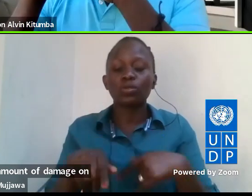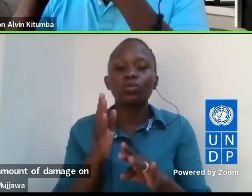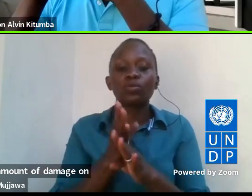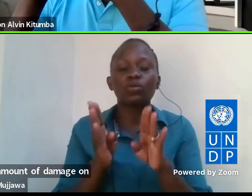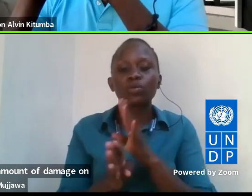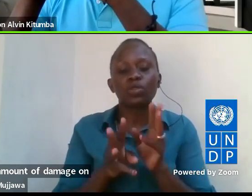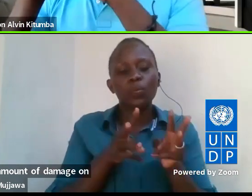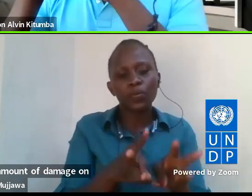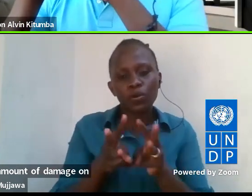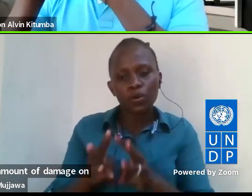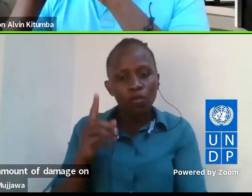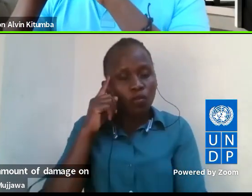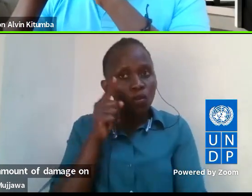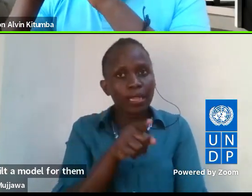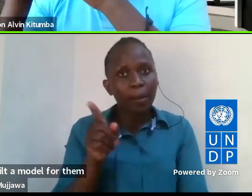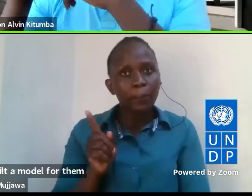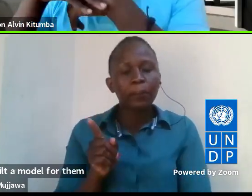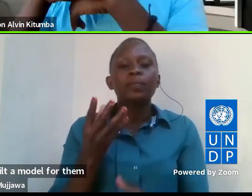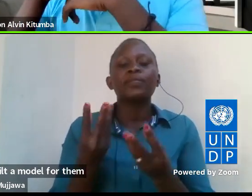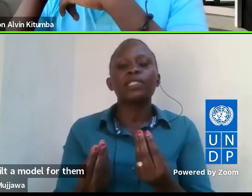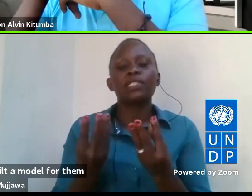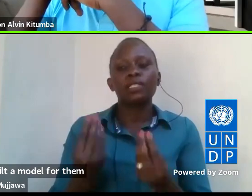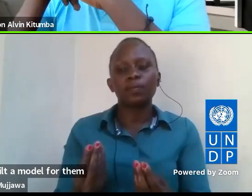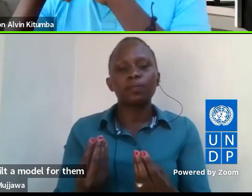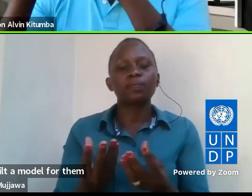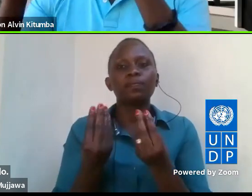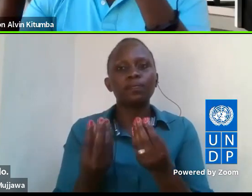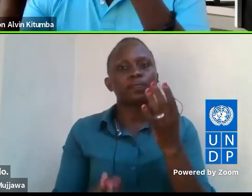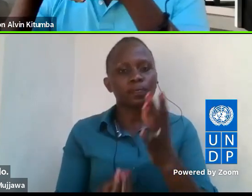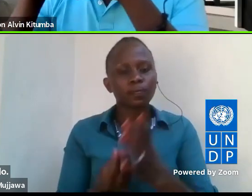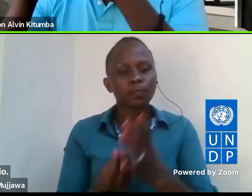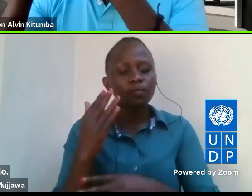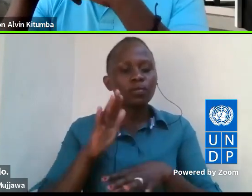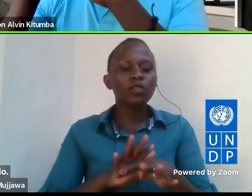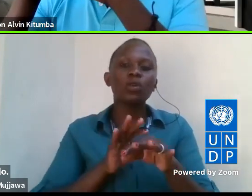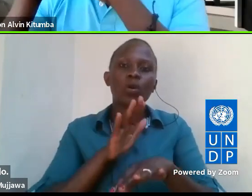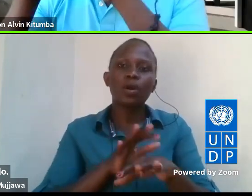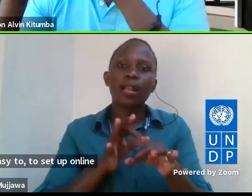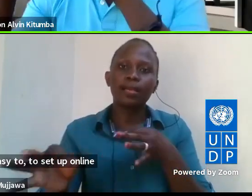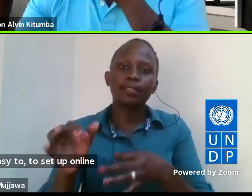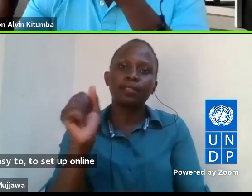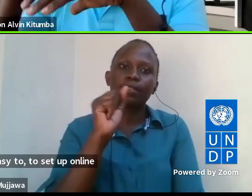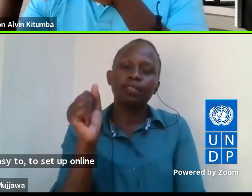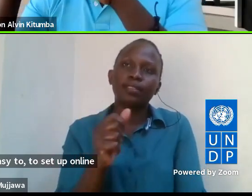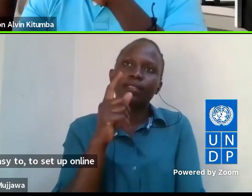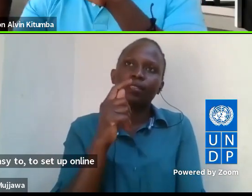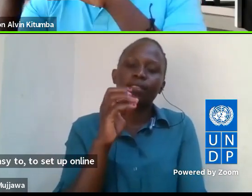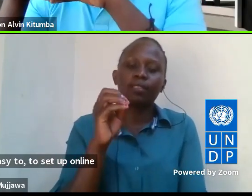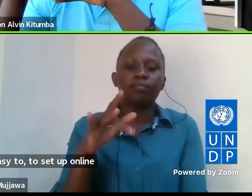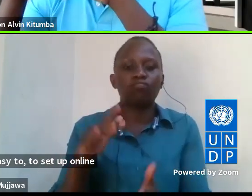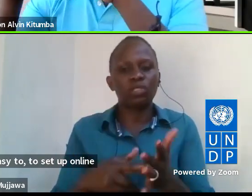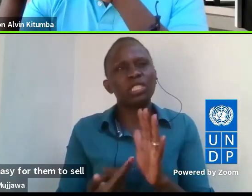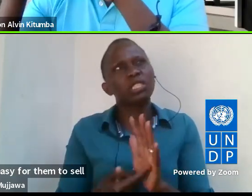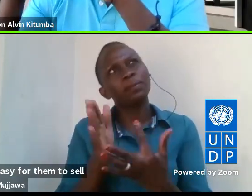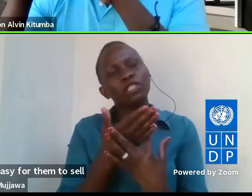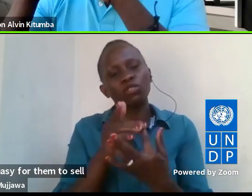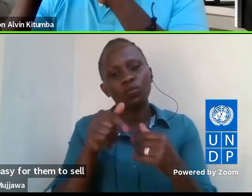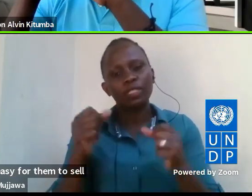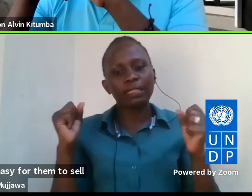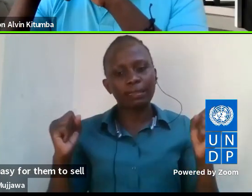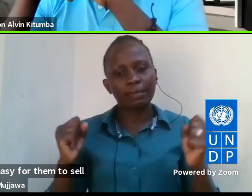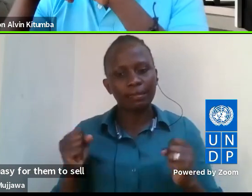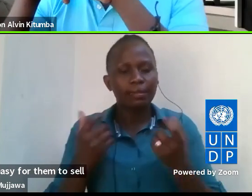easy to set up online stores amidst this pandemic. So it's easy for them to sell without having to